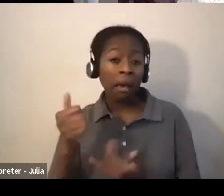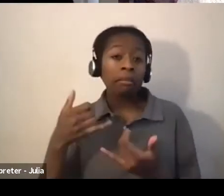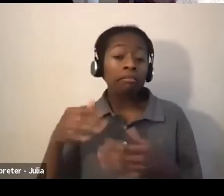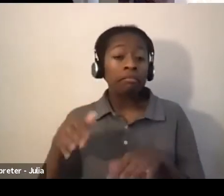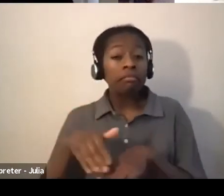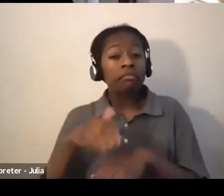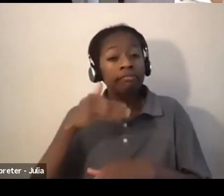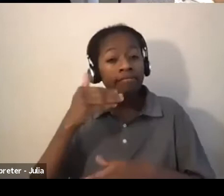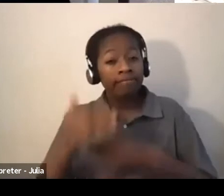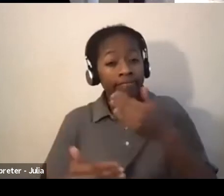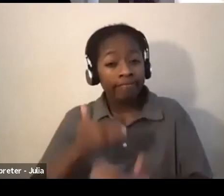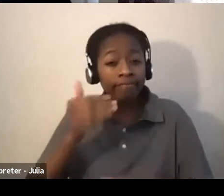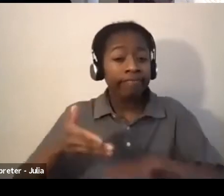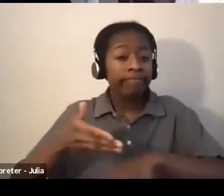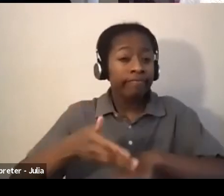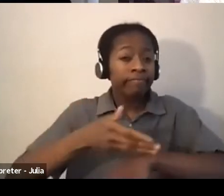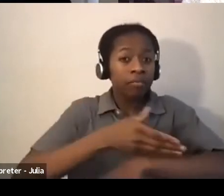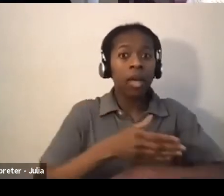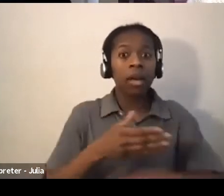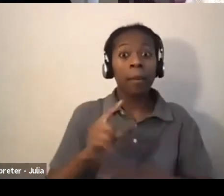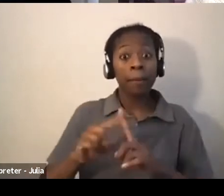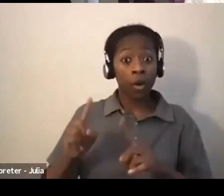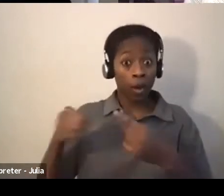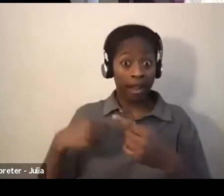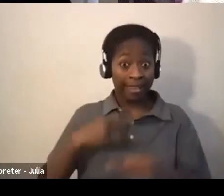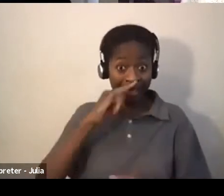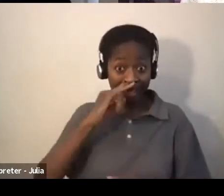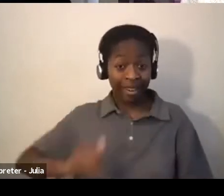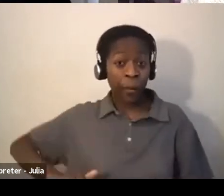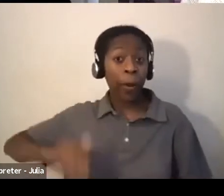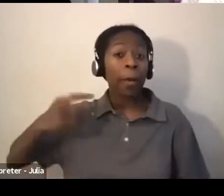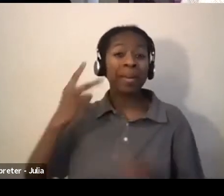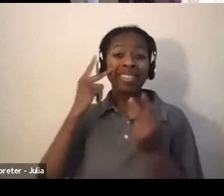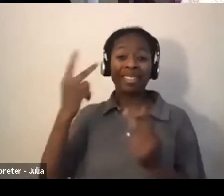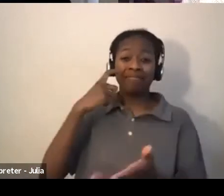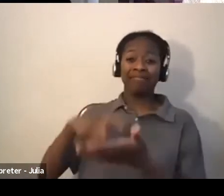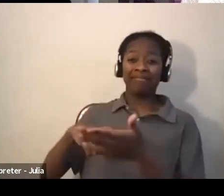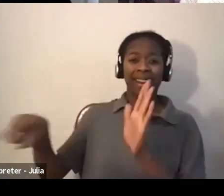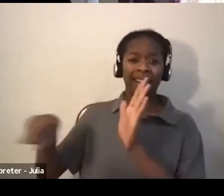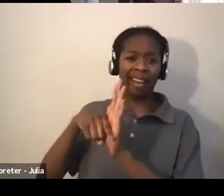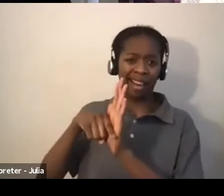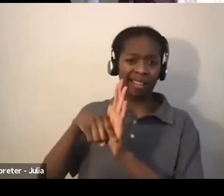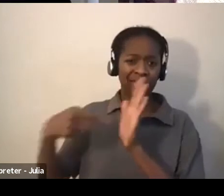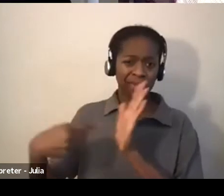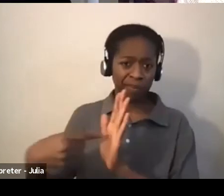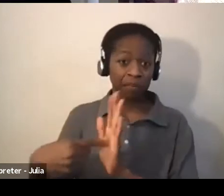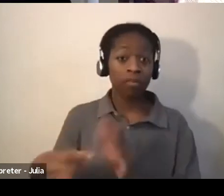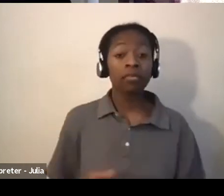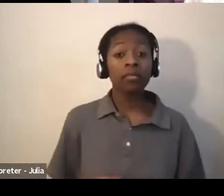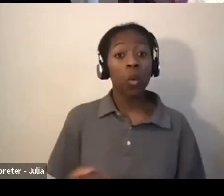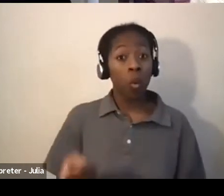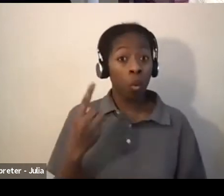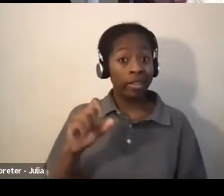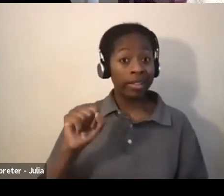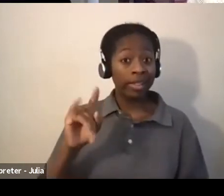have personally growing up, I've seen mostly negative. So for me, I think one of the biggest like stereotypes I see in